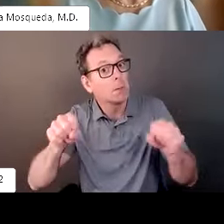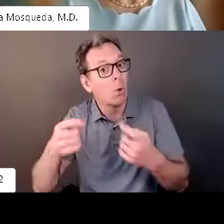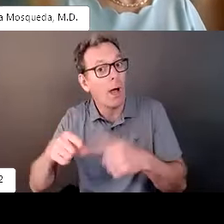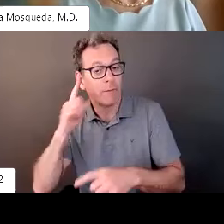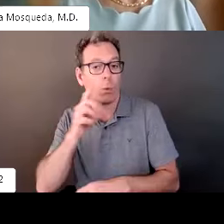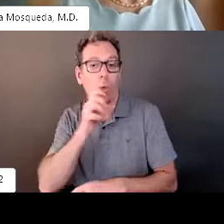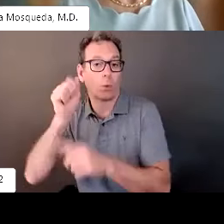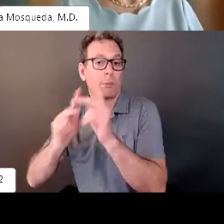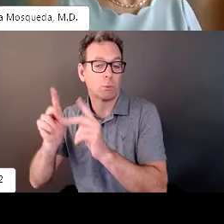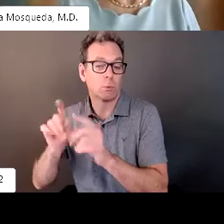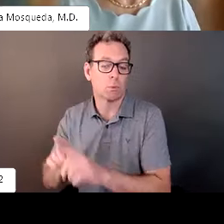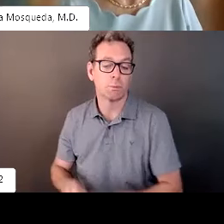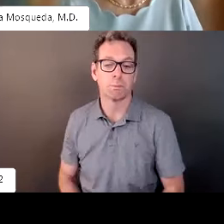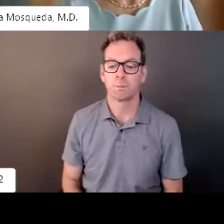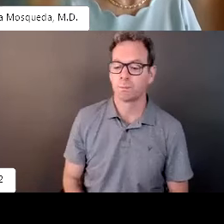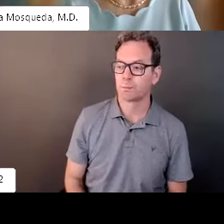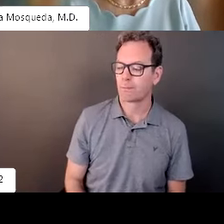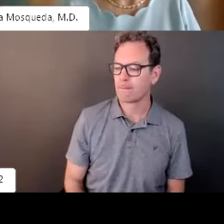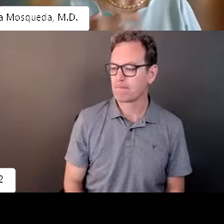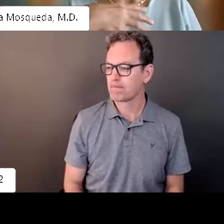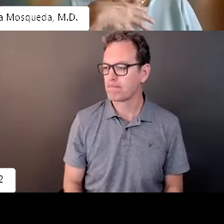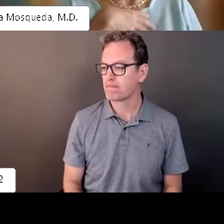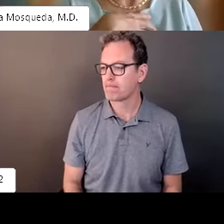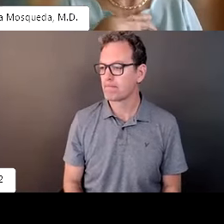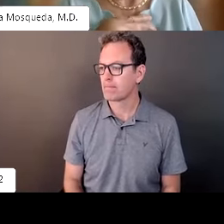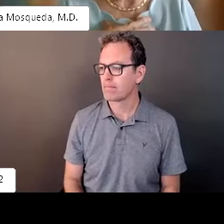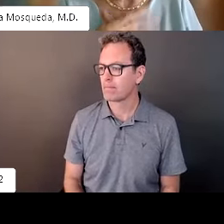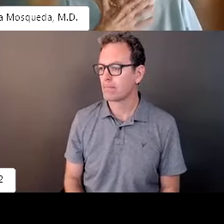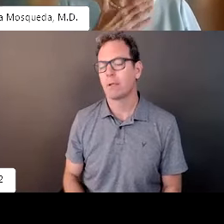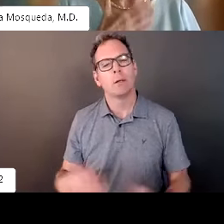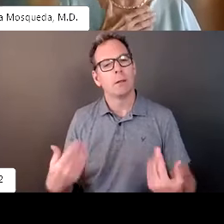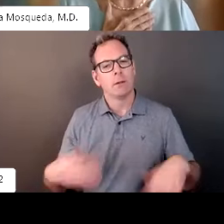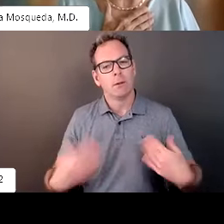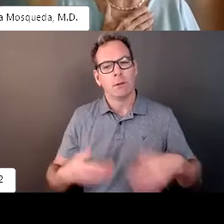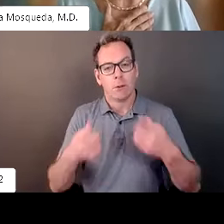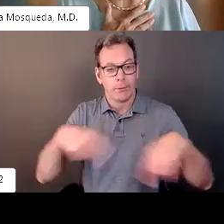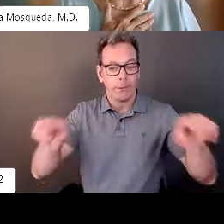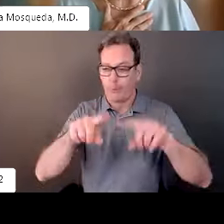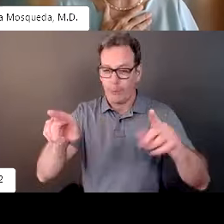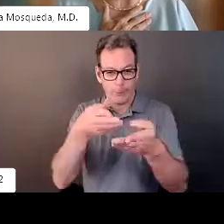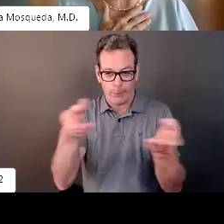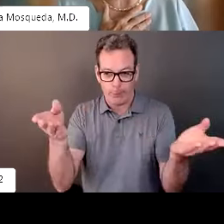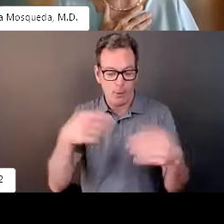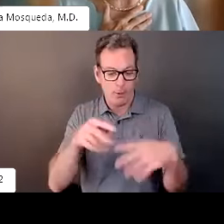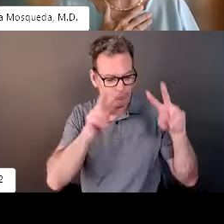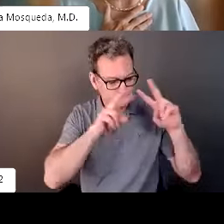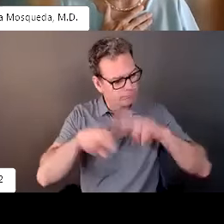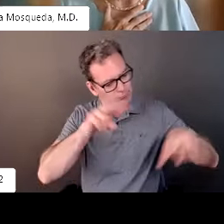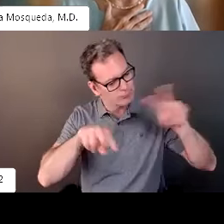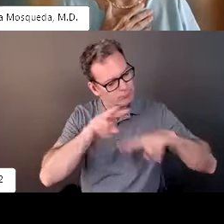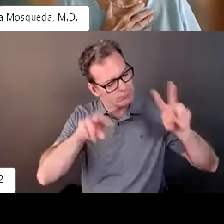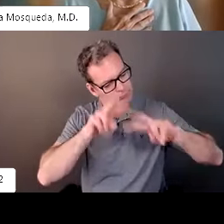I think there's a lot of barriers to figuring these things out. You know, the internal barriers to the person experiencing